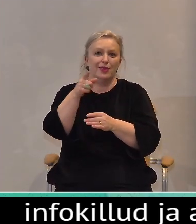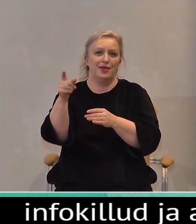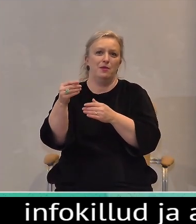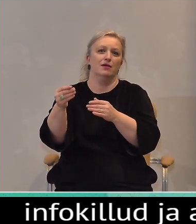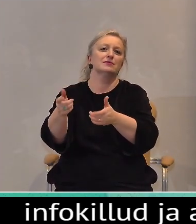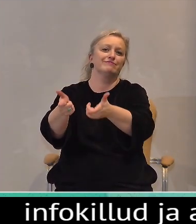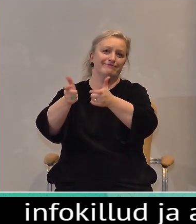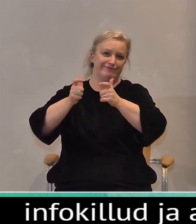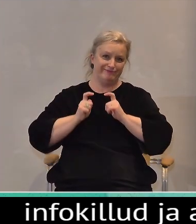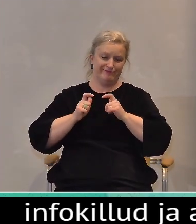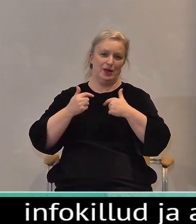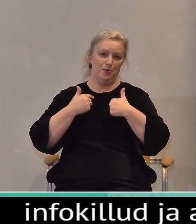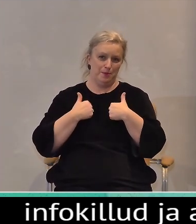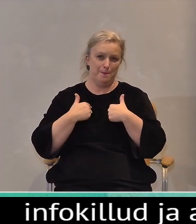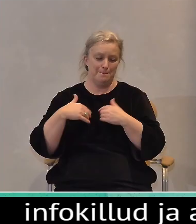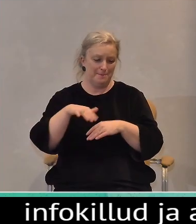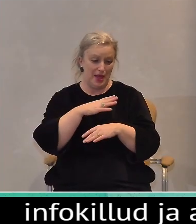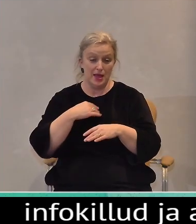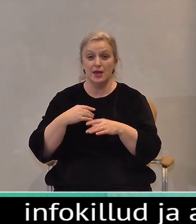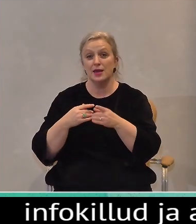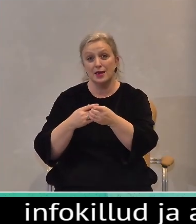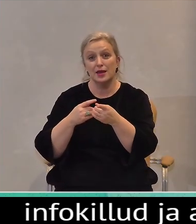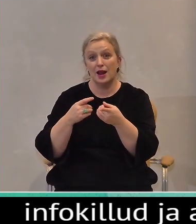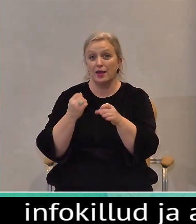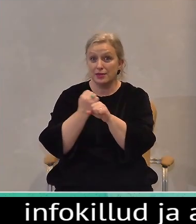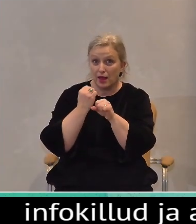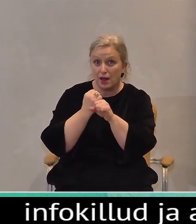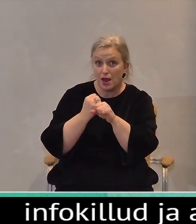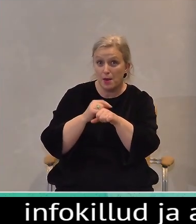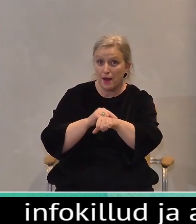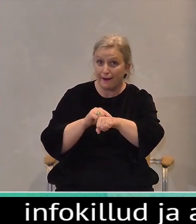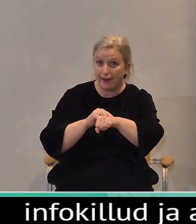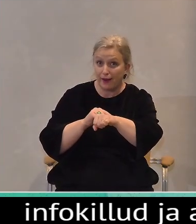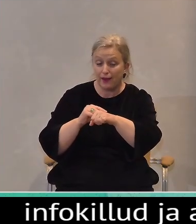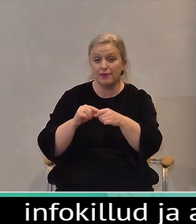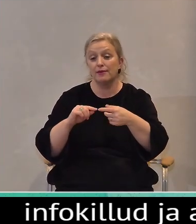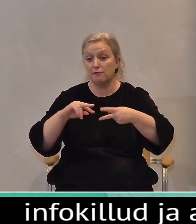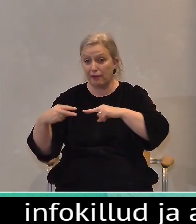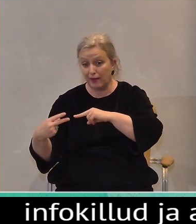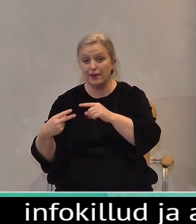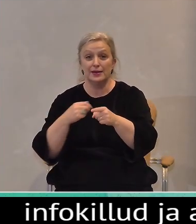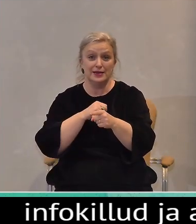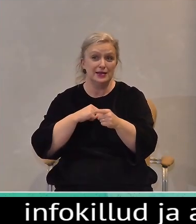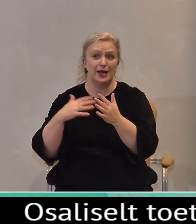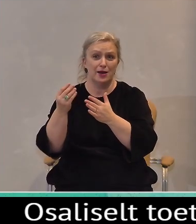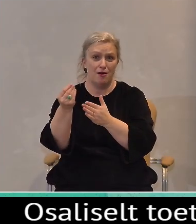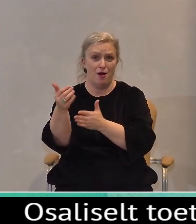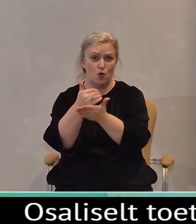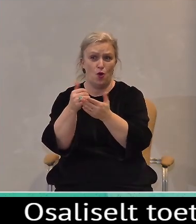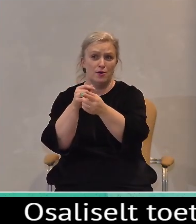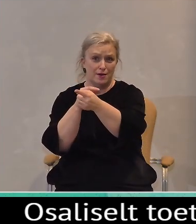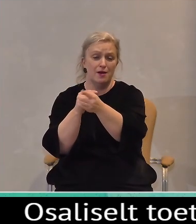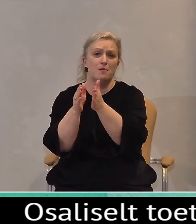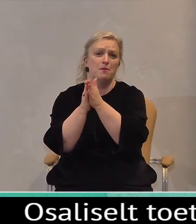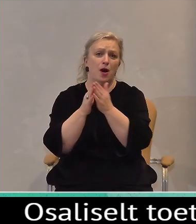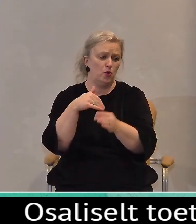got in touch with us, with Tõnis Timmusk, to offer funding for the only time in my life where I didn't have to search for funding